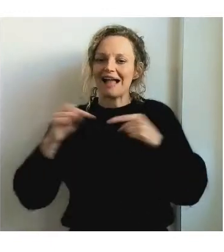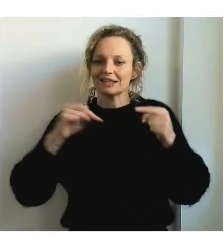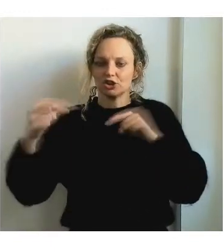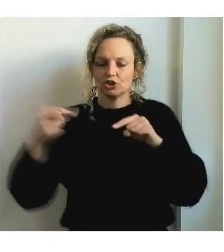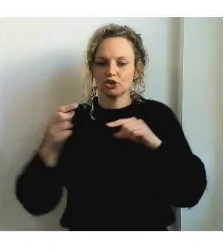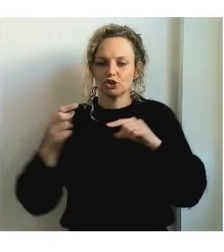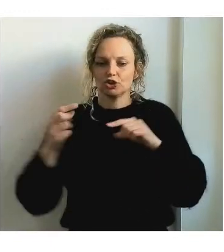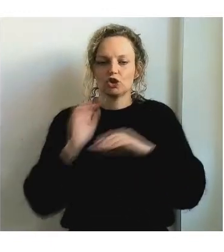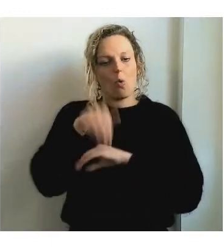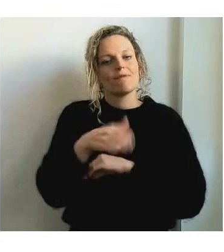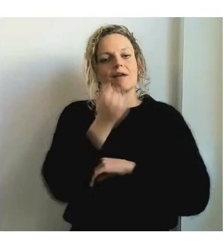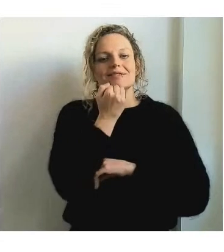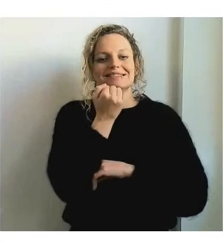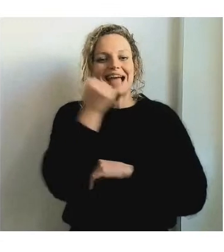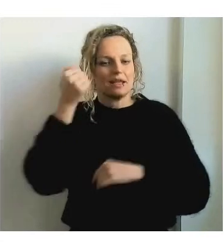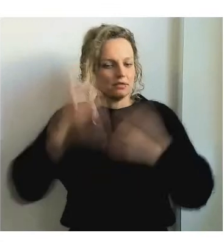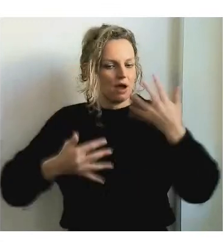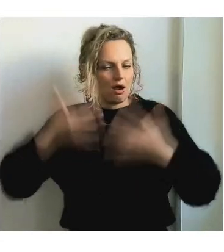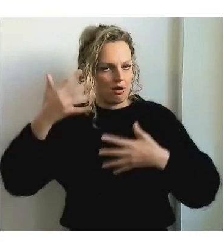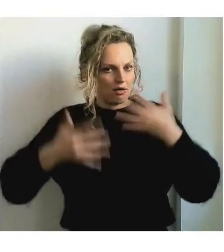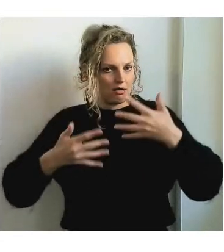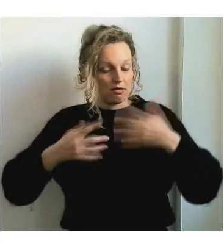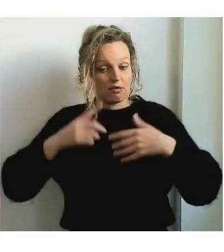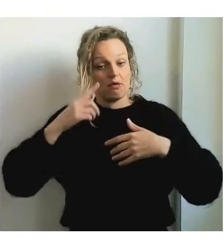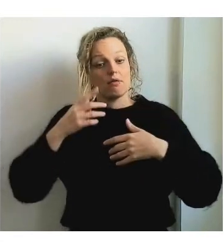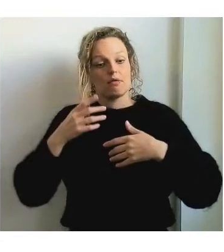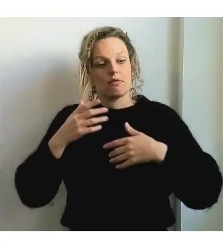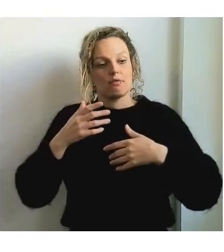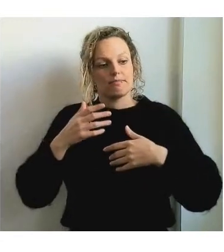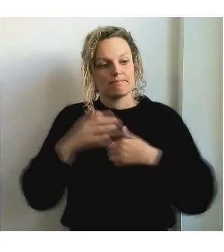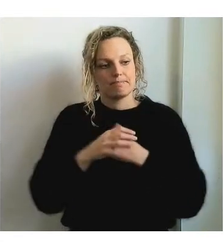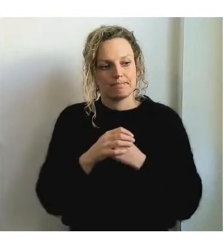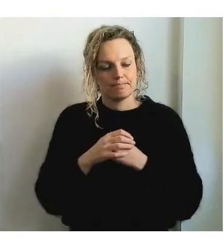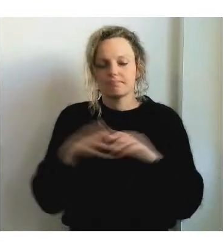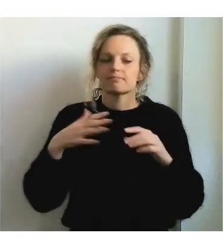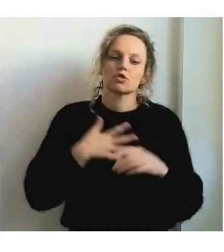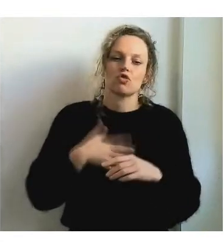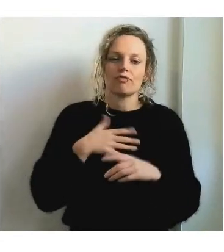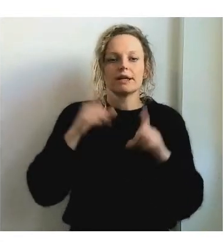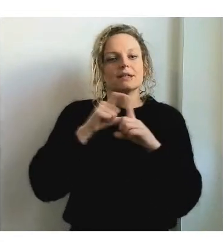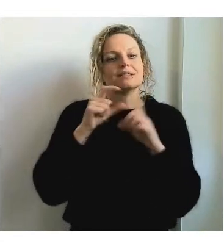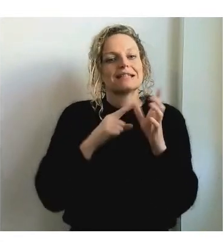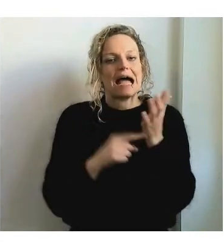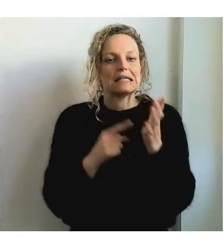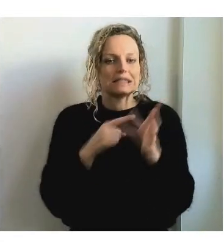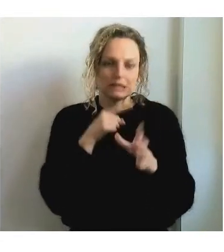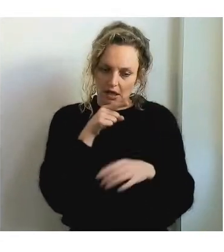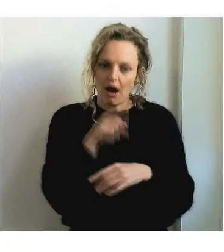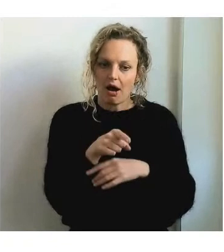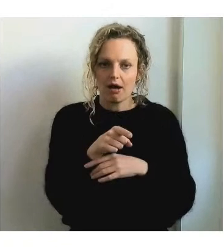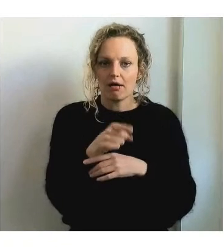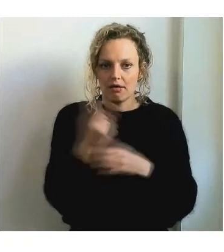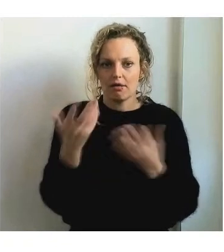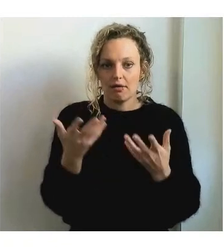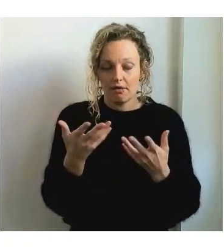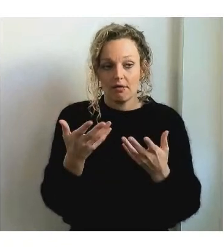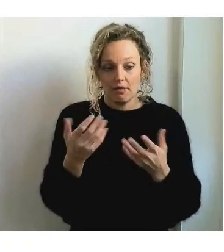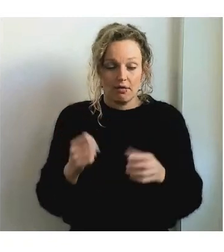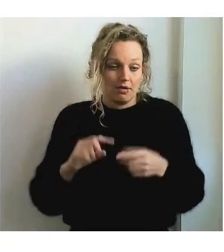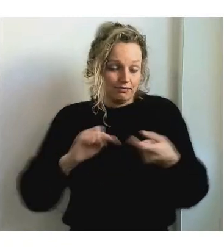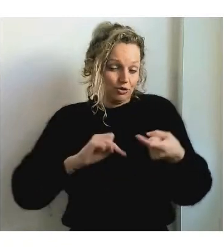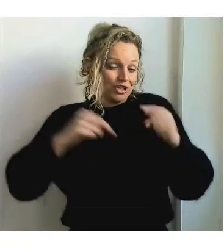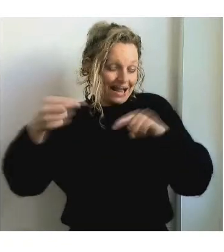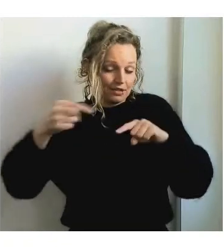to provide additional top-up data, but we know that there is a bigger challenge out there that is beyond what